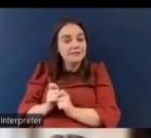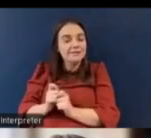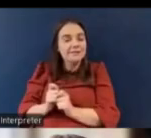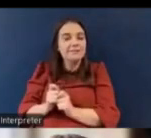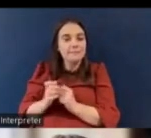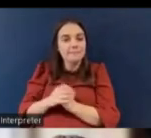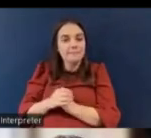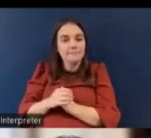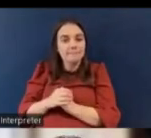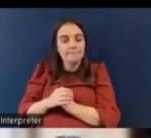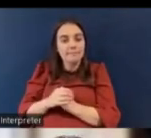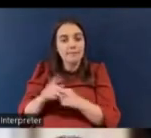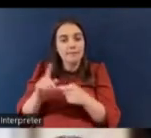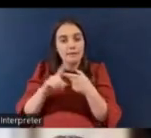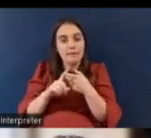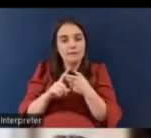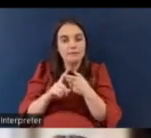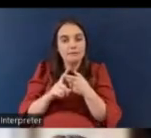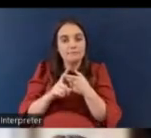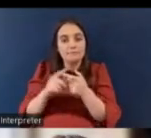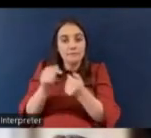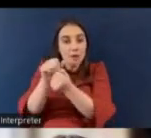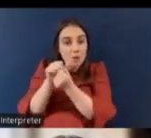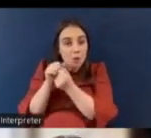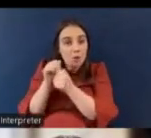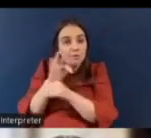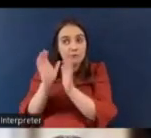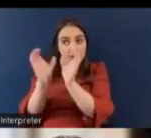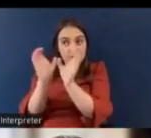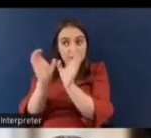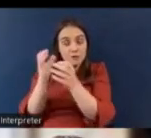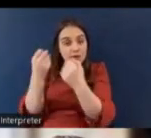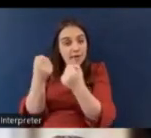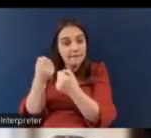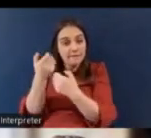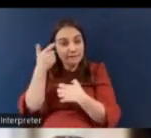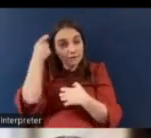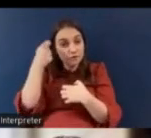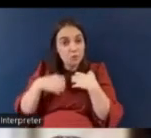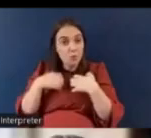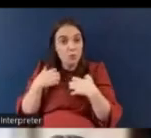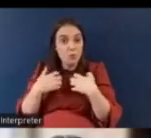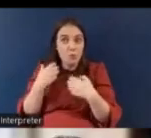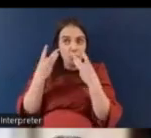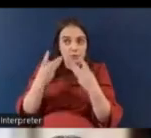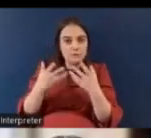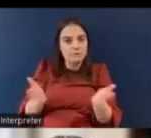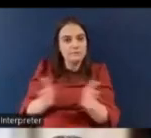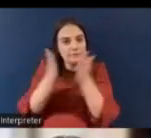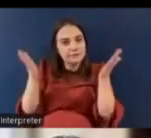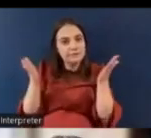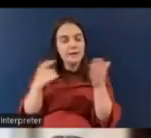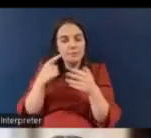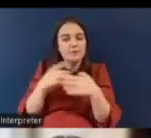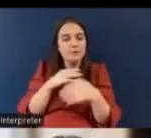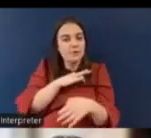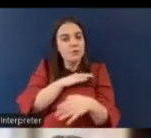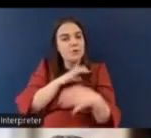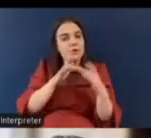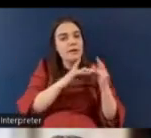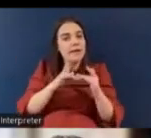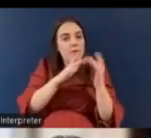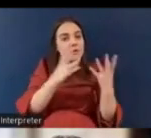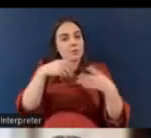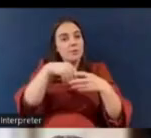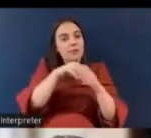retrofits. And the credit unions have an interest in selling loans, obviously, but also they're very well networked in the local community.